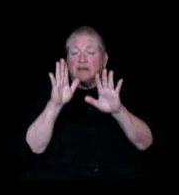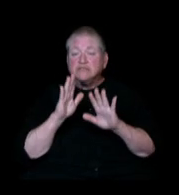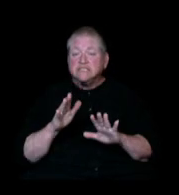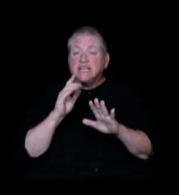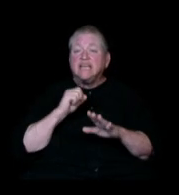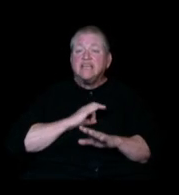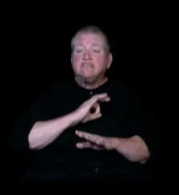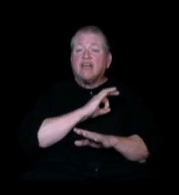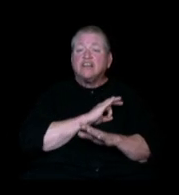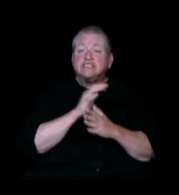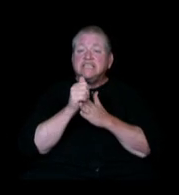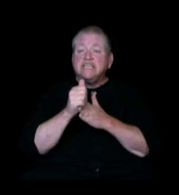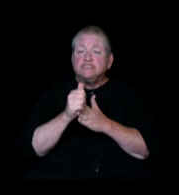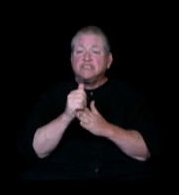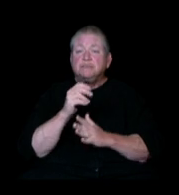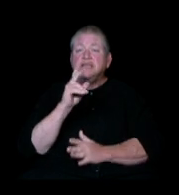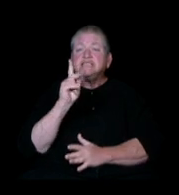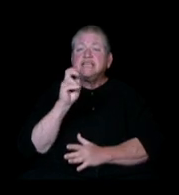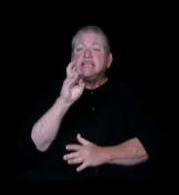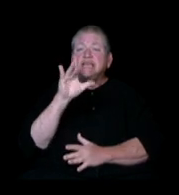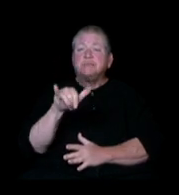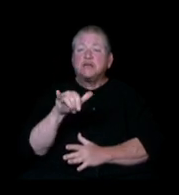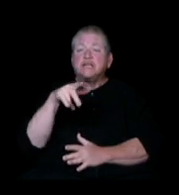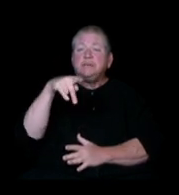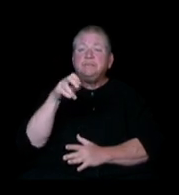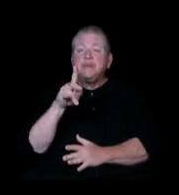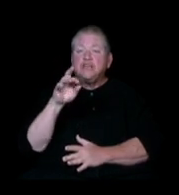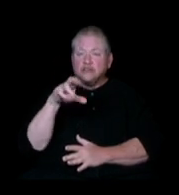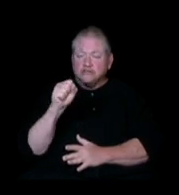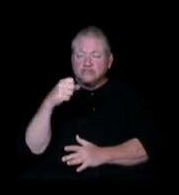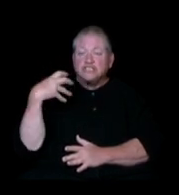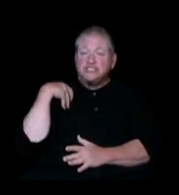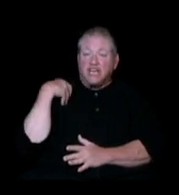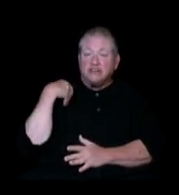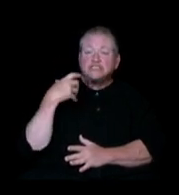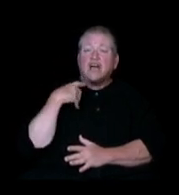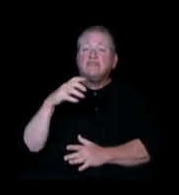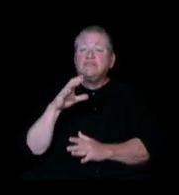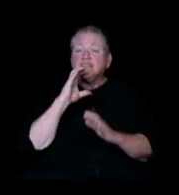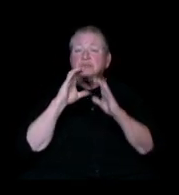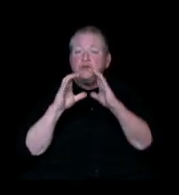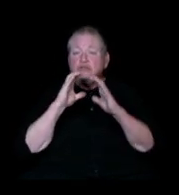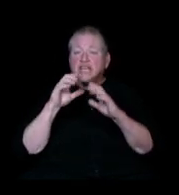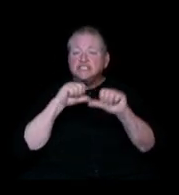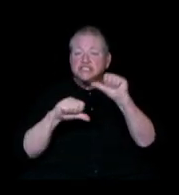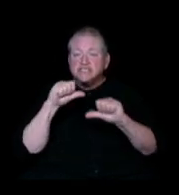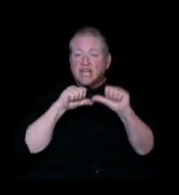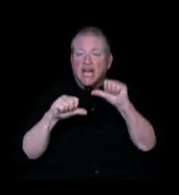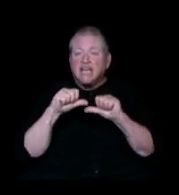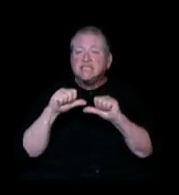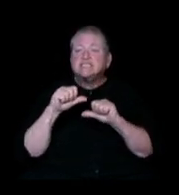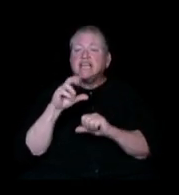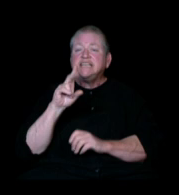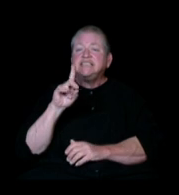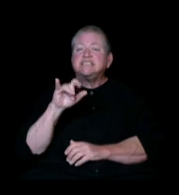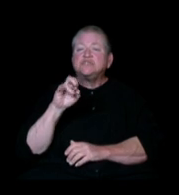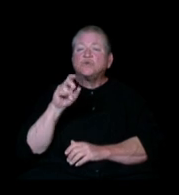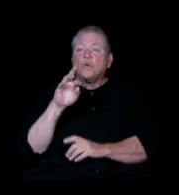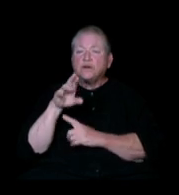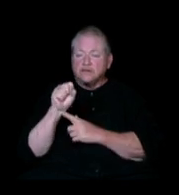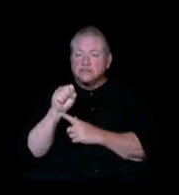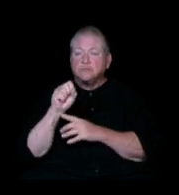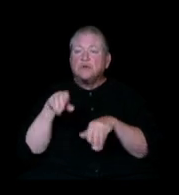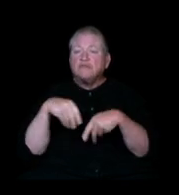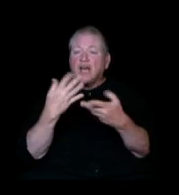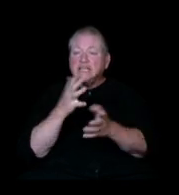Outstanding Faculty Leadership Award is Kimberly Peters, Chair of the Department of Communication Sciences and Disorders. Dr. Peters